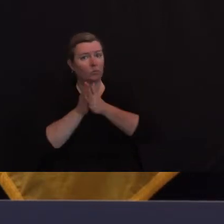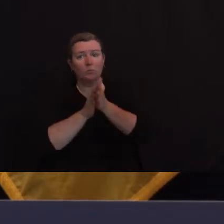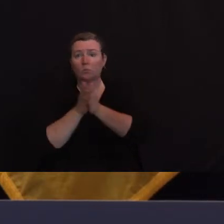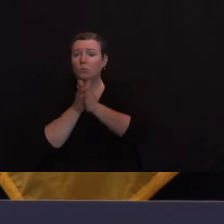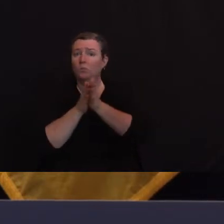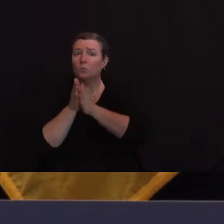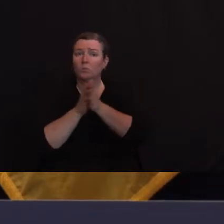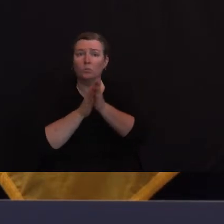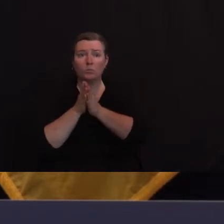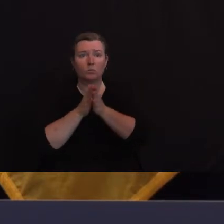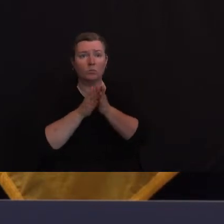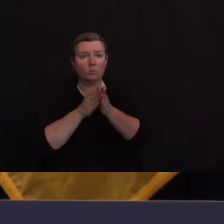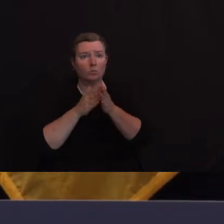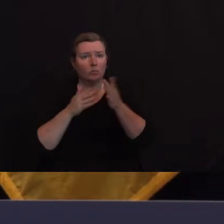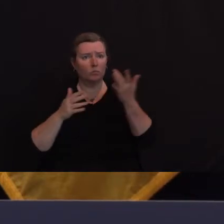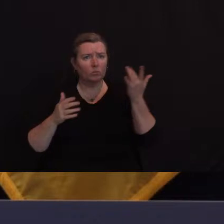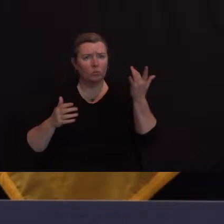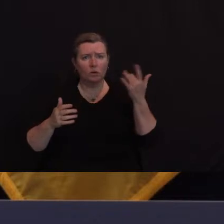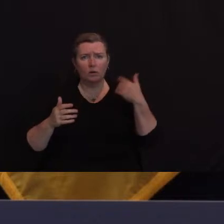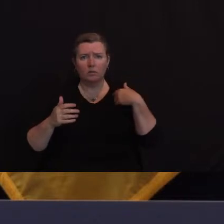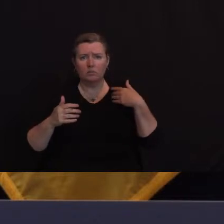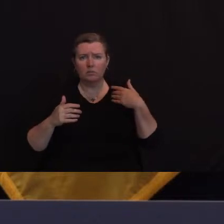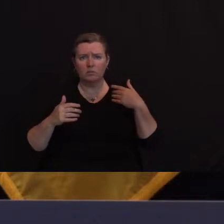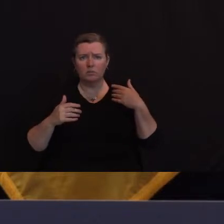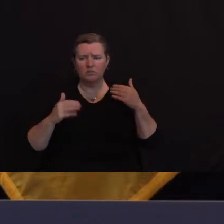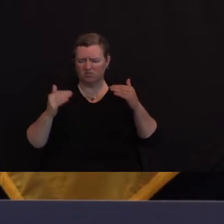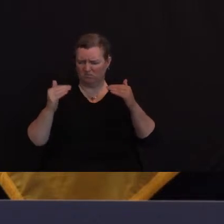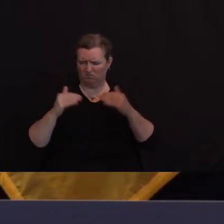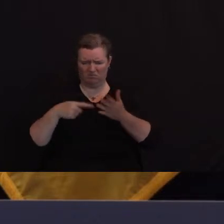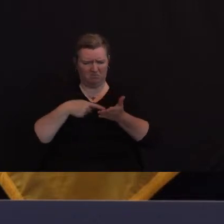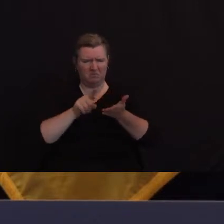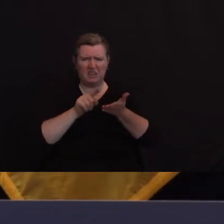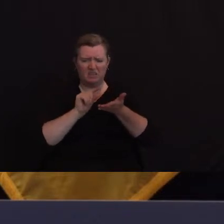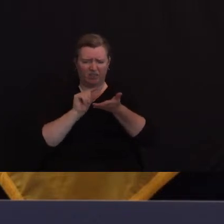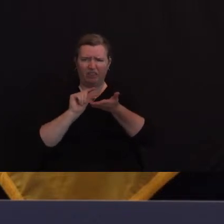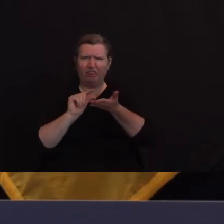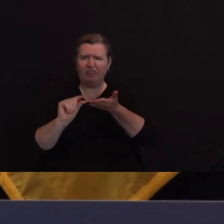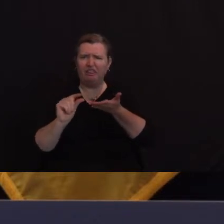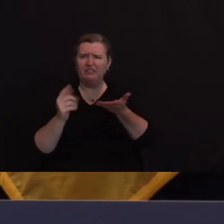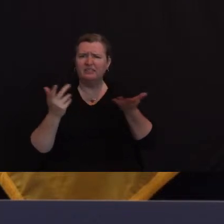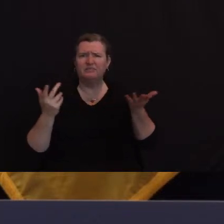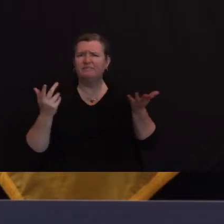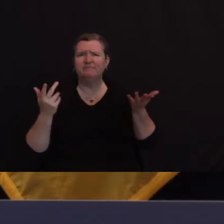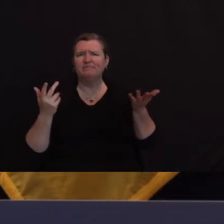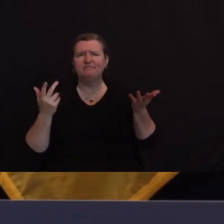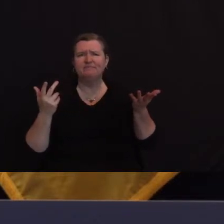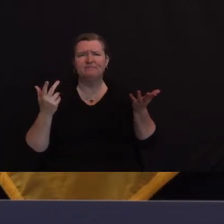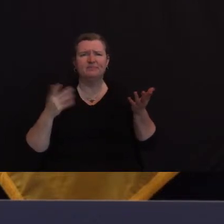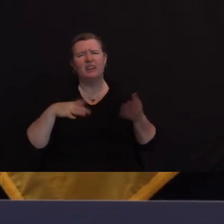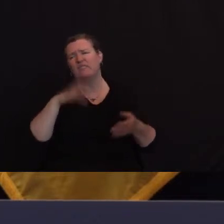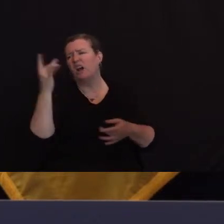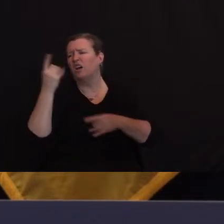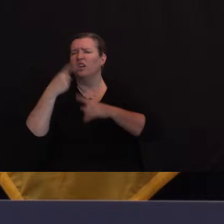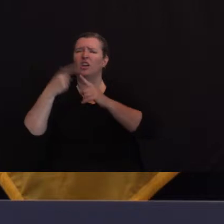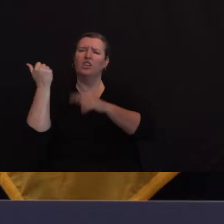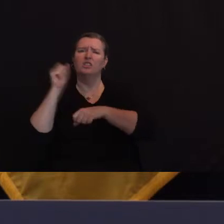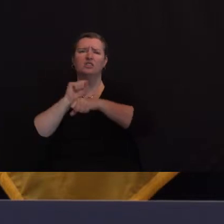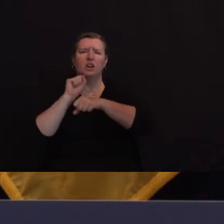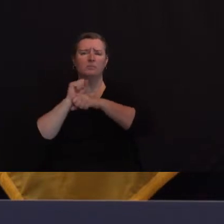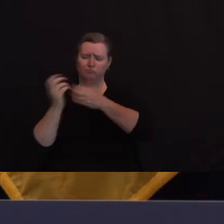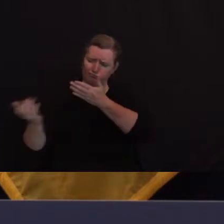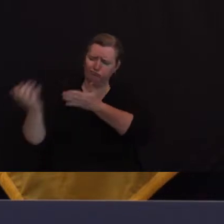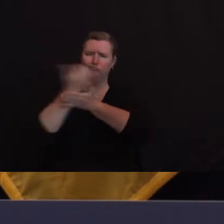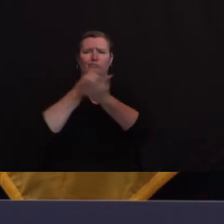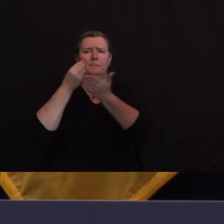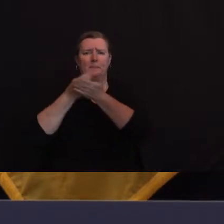washing dishes for $12 an hour when I could do X for $15 or $18 an hour? I think that's the far bigger